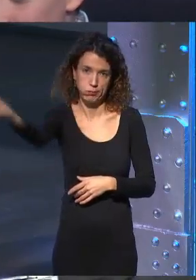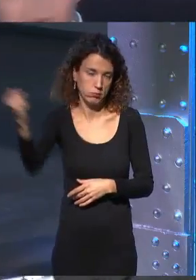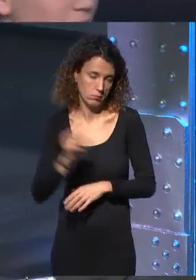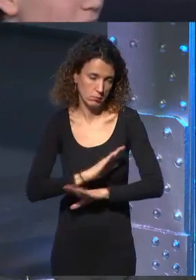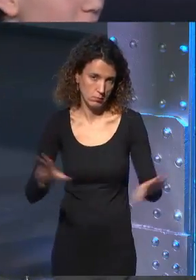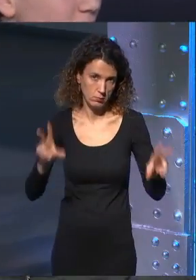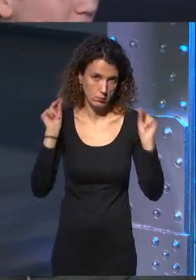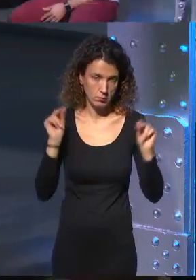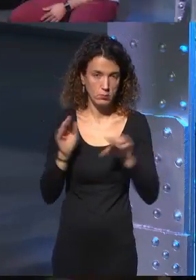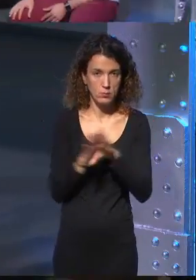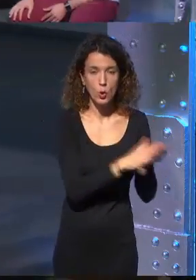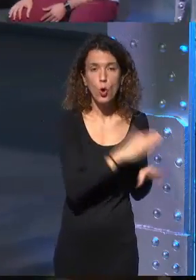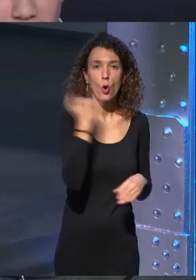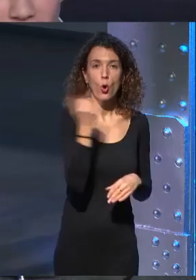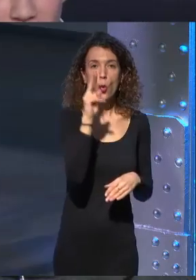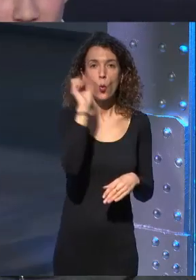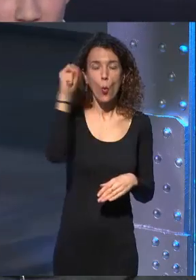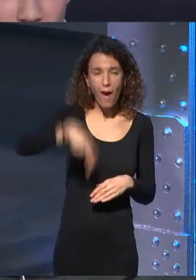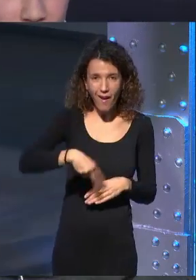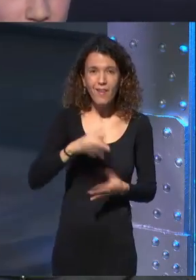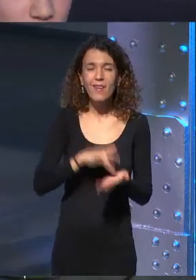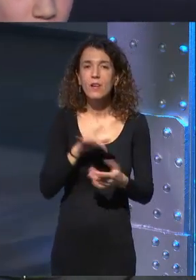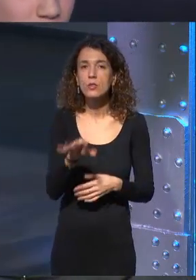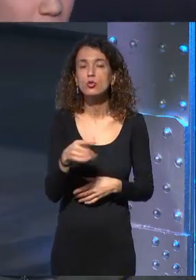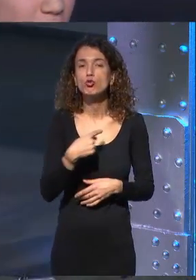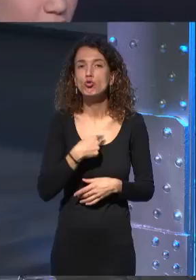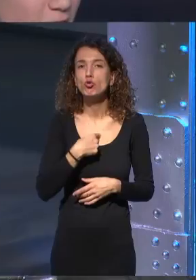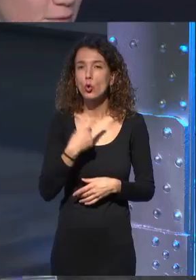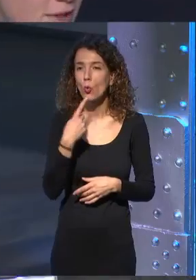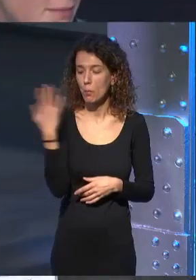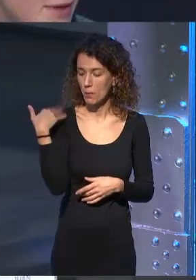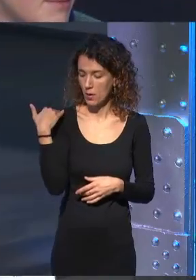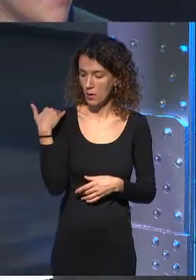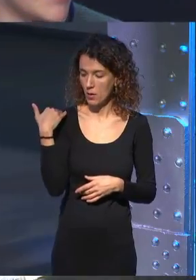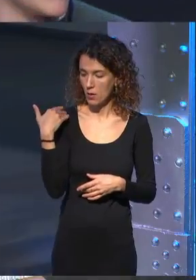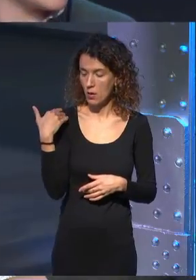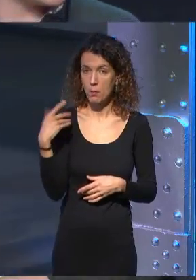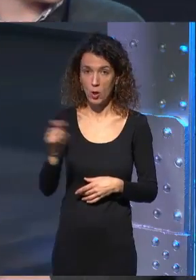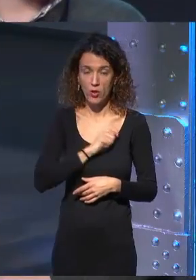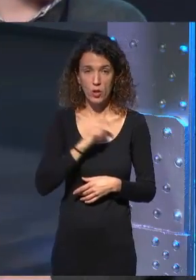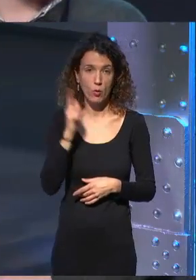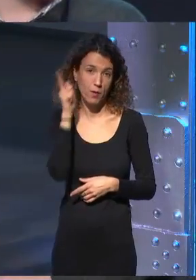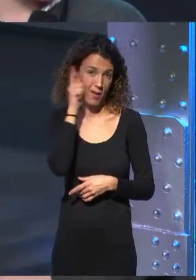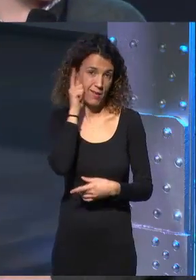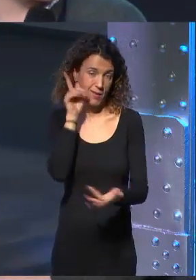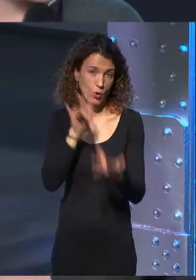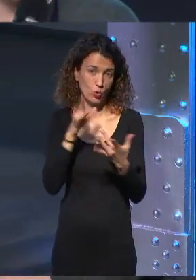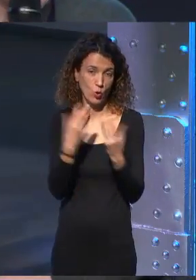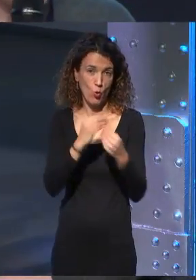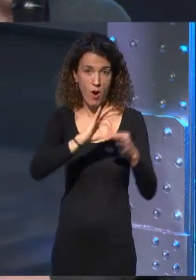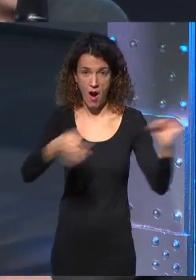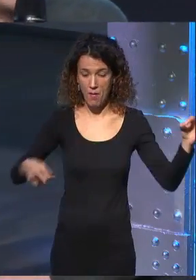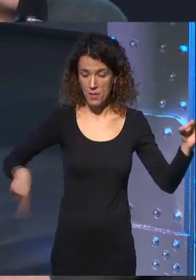really bad, they take it from me for a weekend or whatever. What about you, Juan? I was given